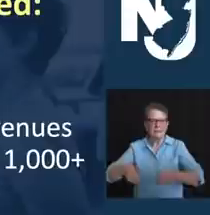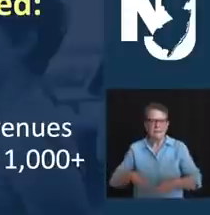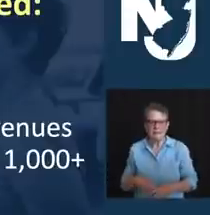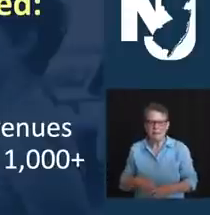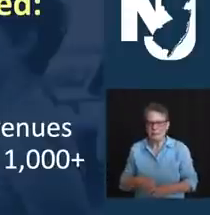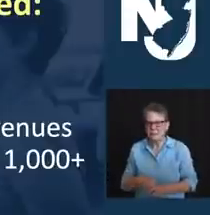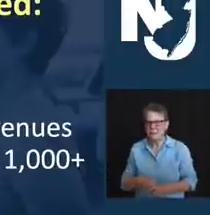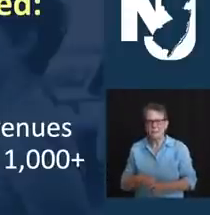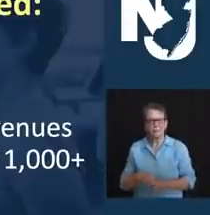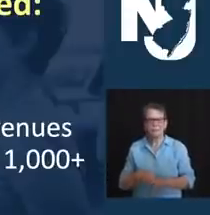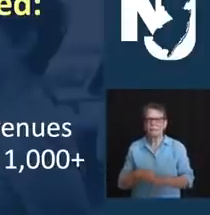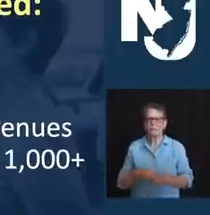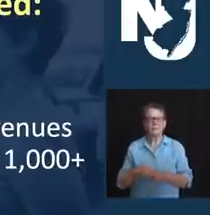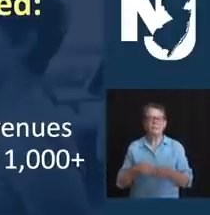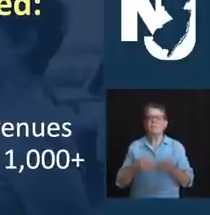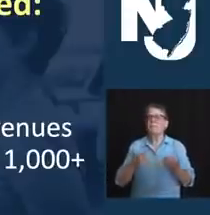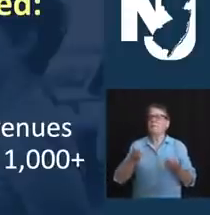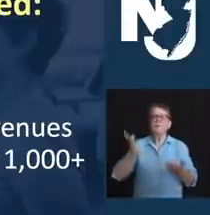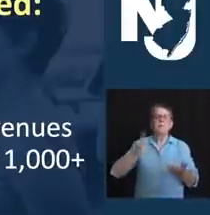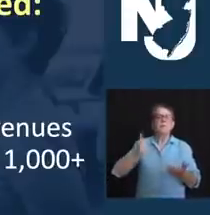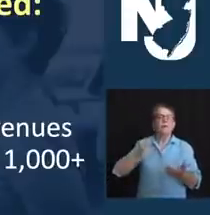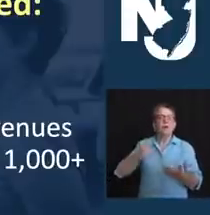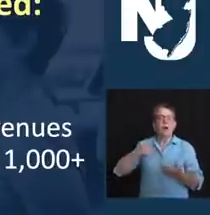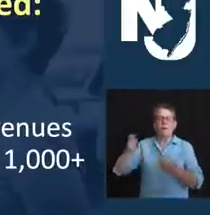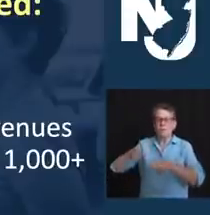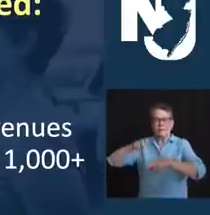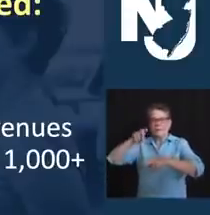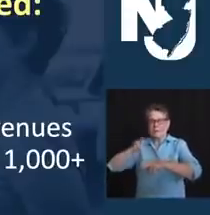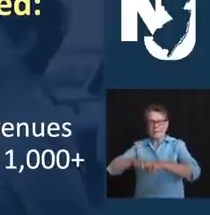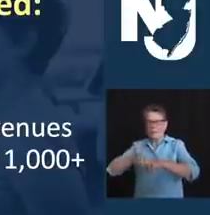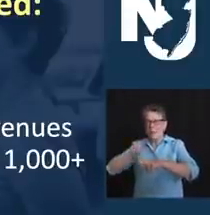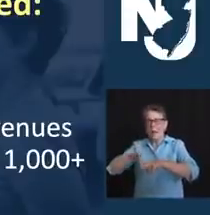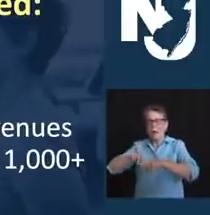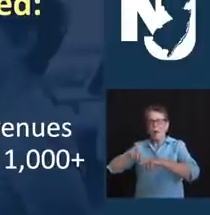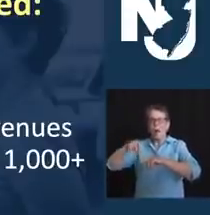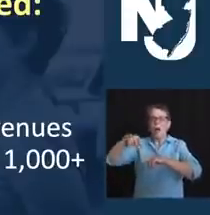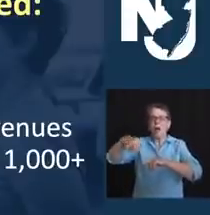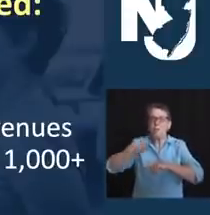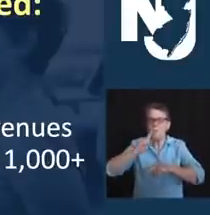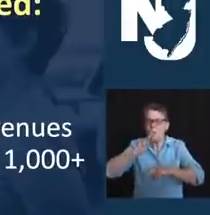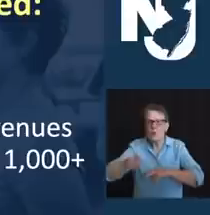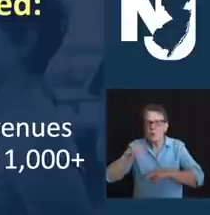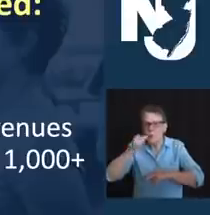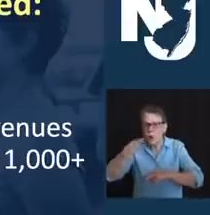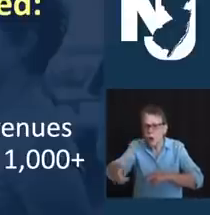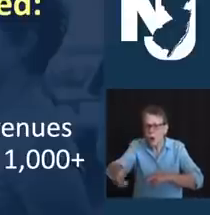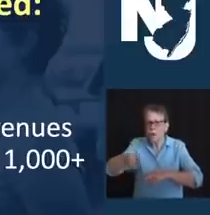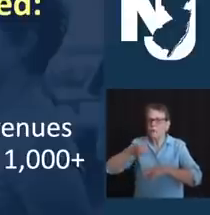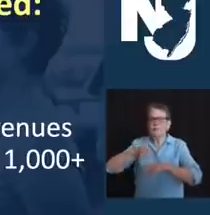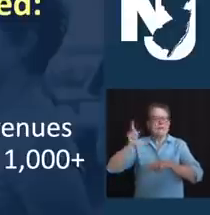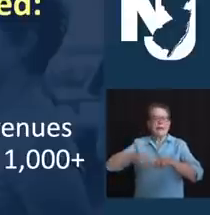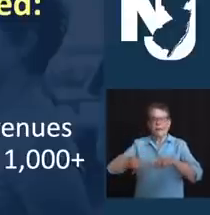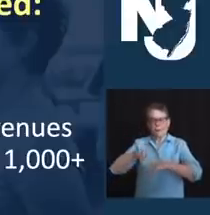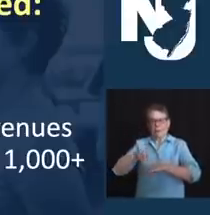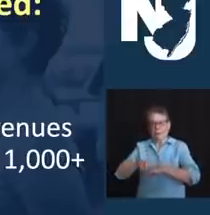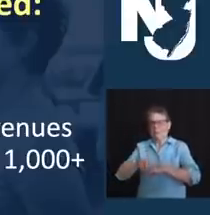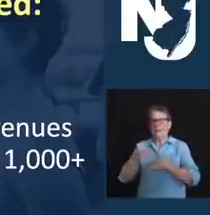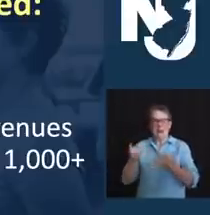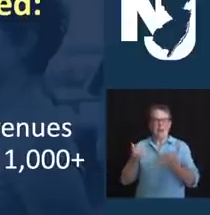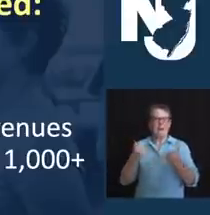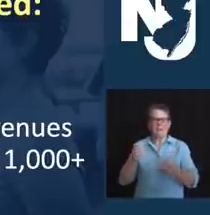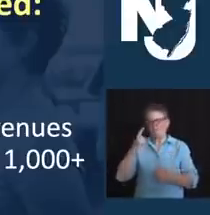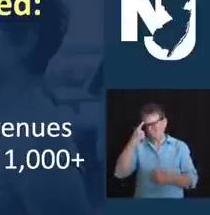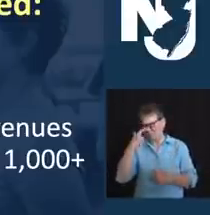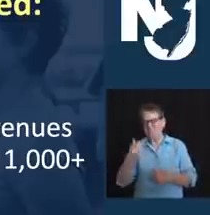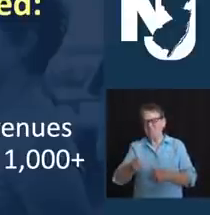Friday, June 4th, so that's a week from this Friday, we will be moving forward by removing all indoor gathering limits. This